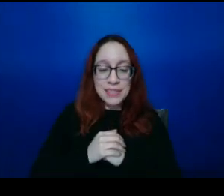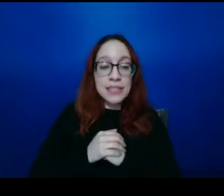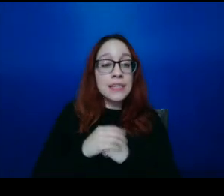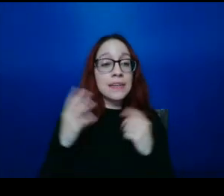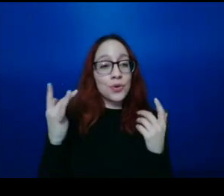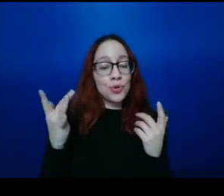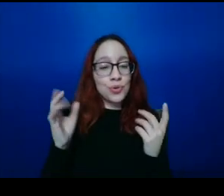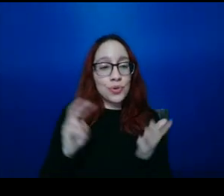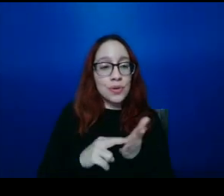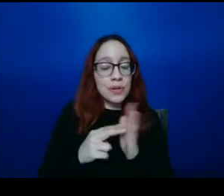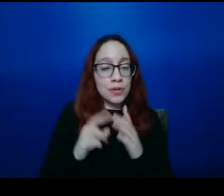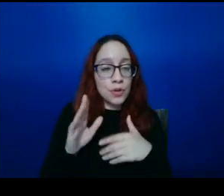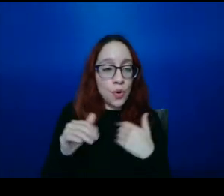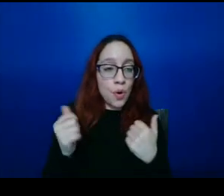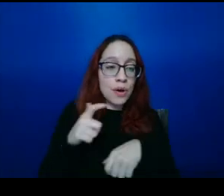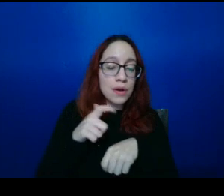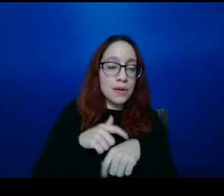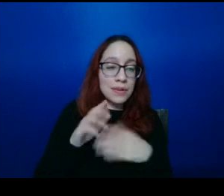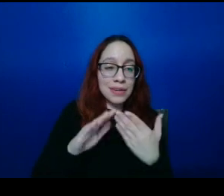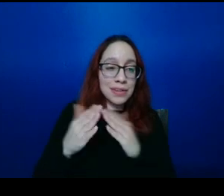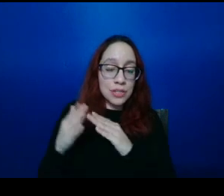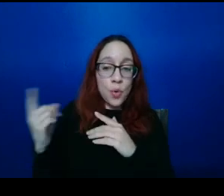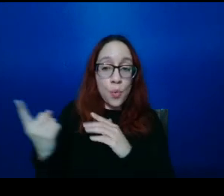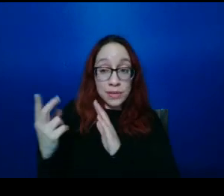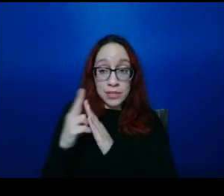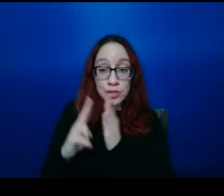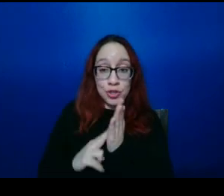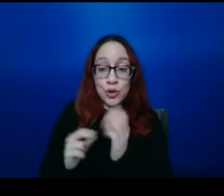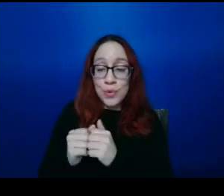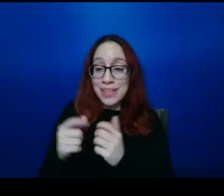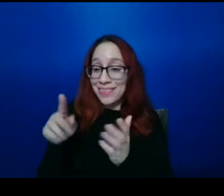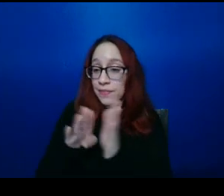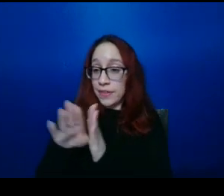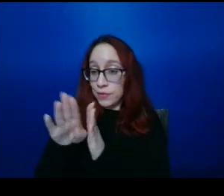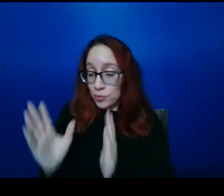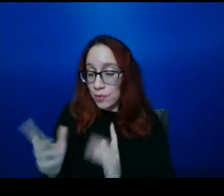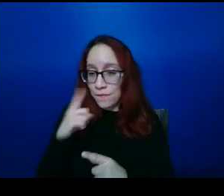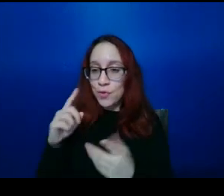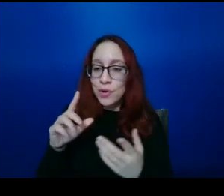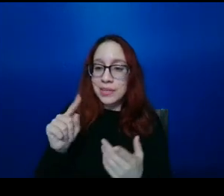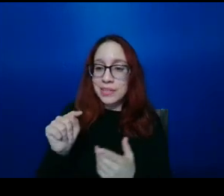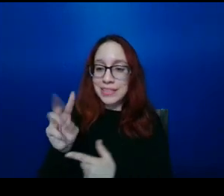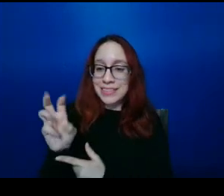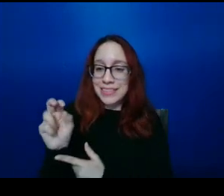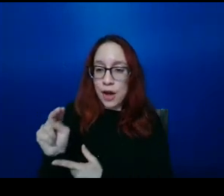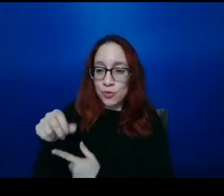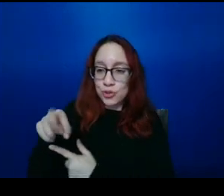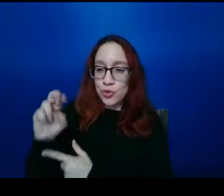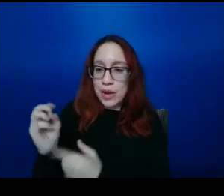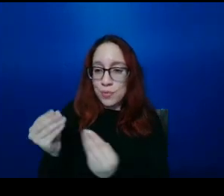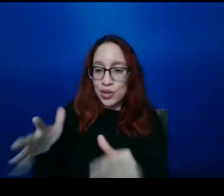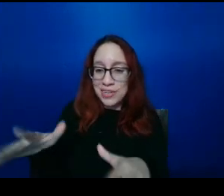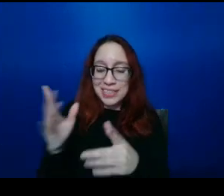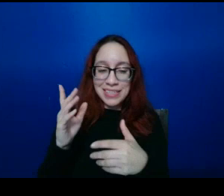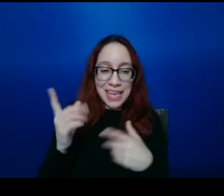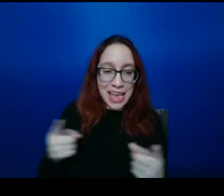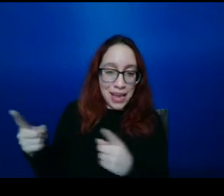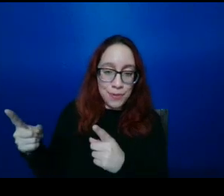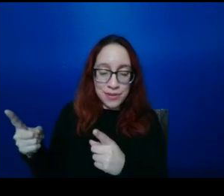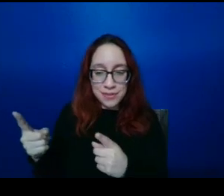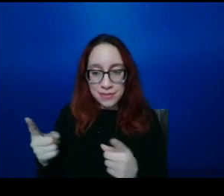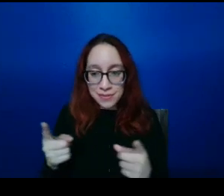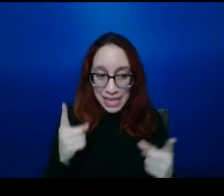that is that means at all times, the city is under contract with a developer for the Town Square property. So it's important that these things happen, you know,